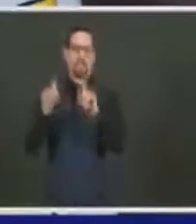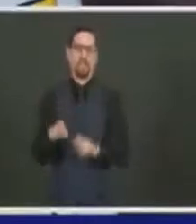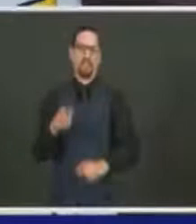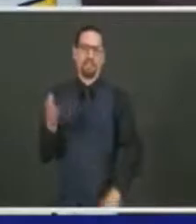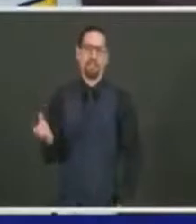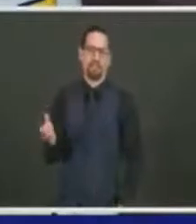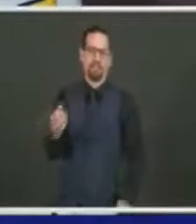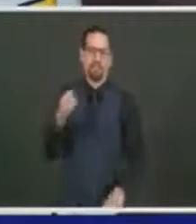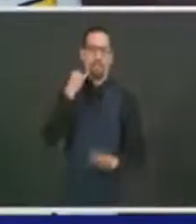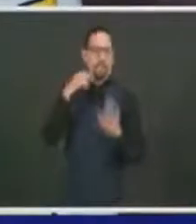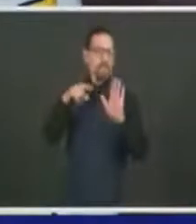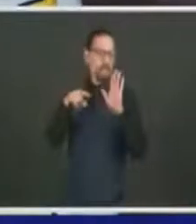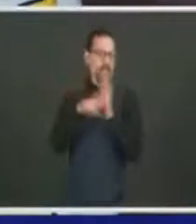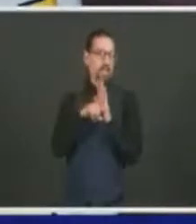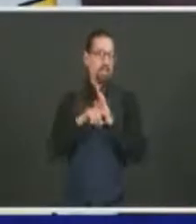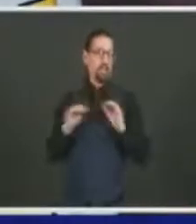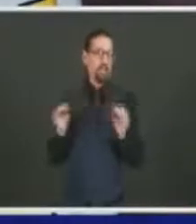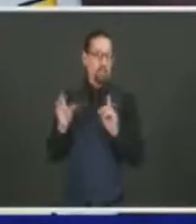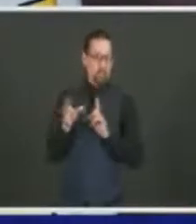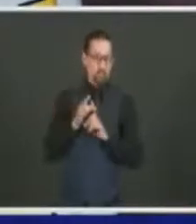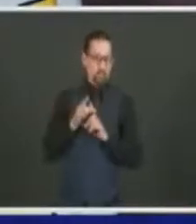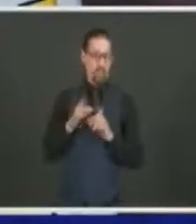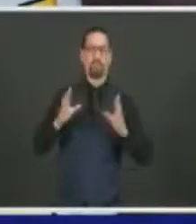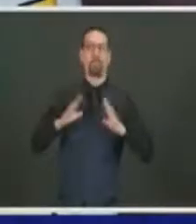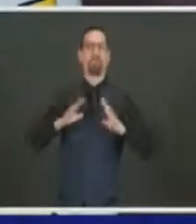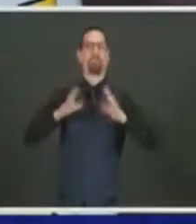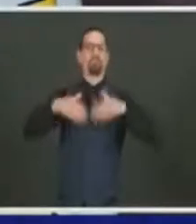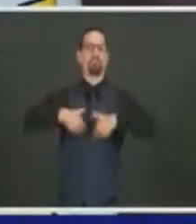negative, you don't have to quarantine.